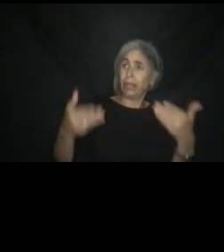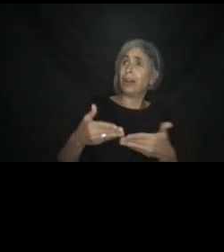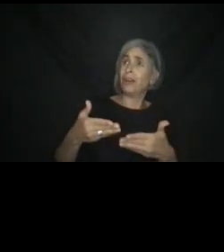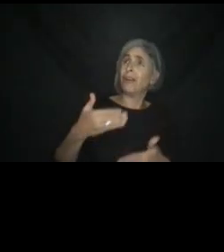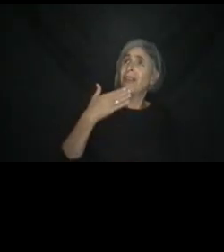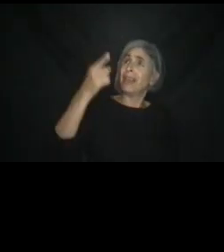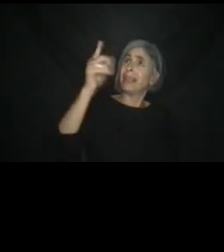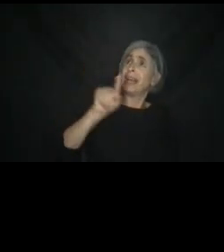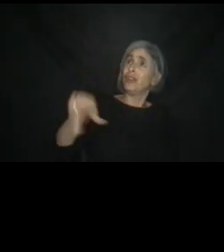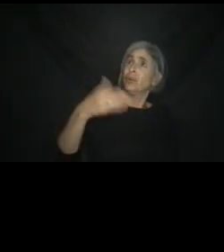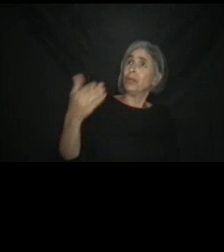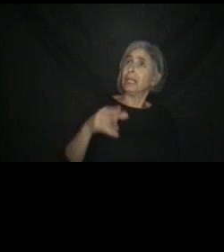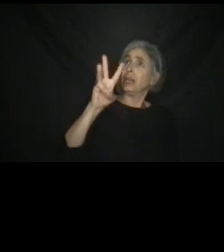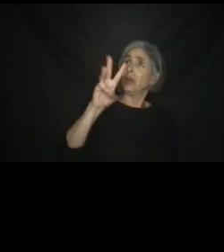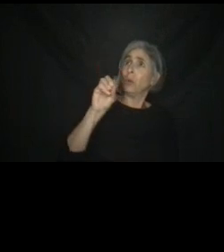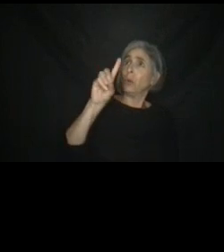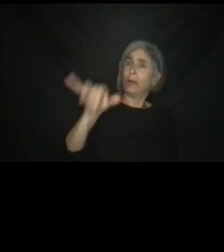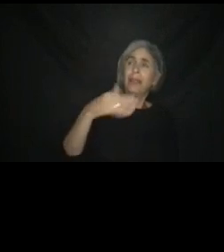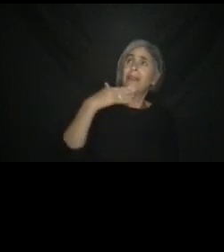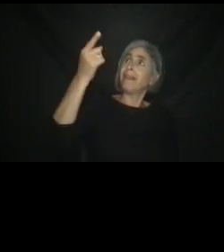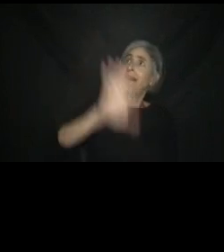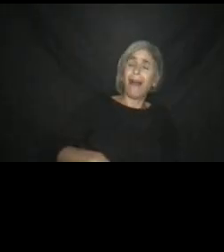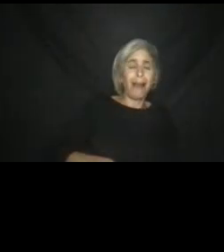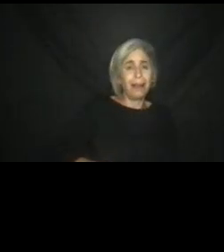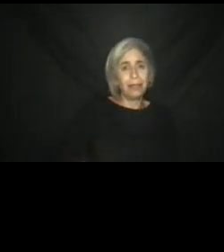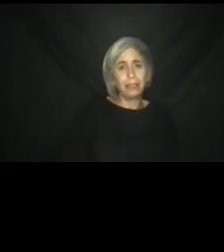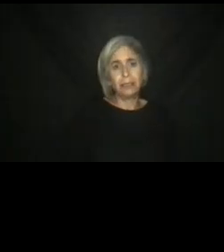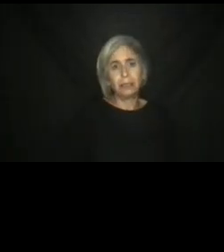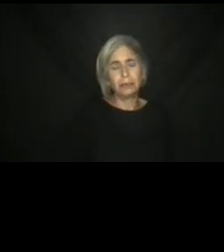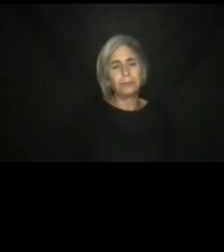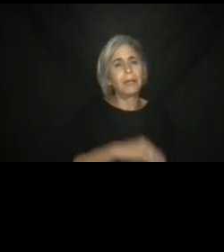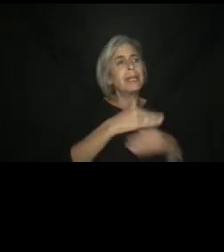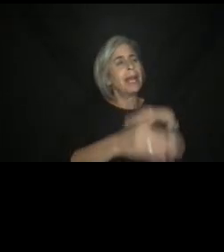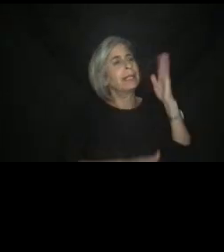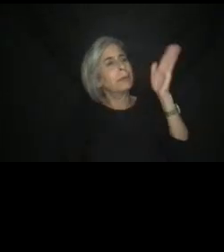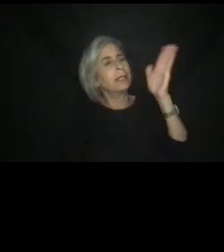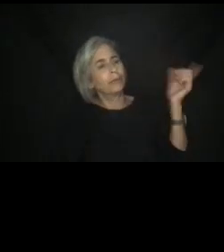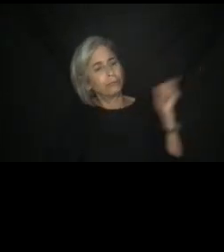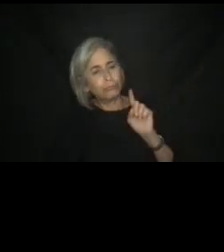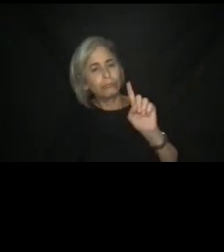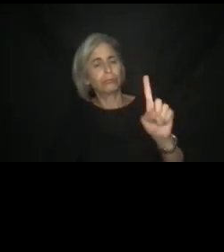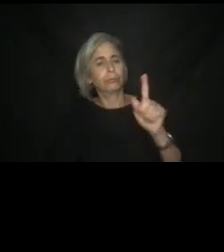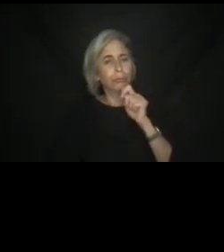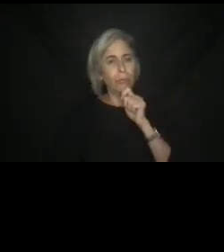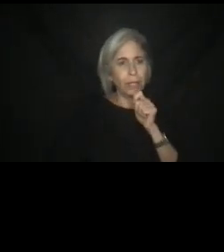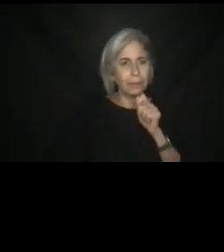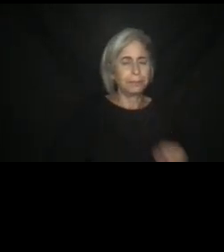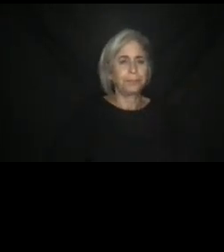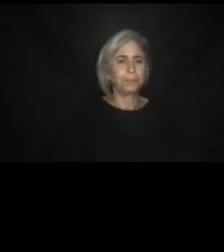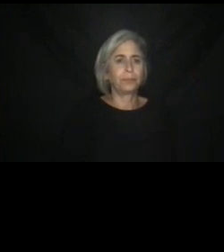that you're here, Woody. Thank God. All right, next speaker, please approach the podium.